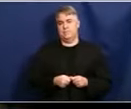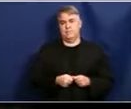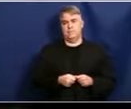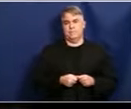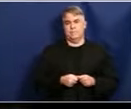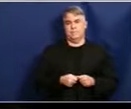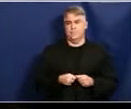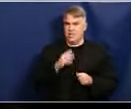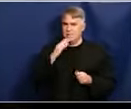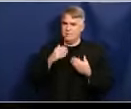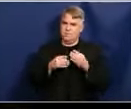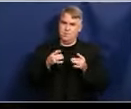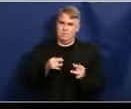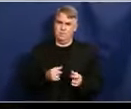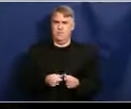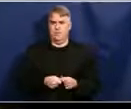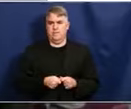out a bit.